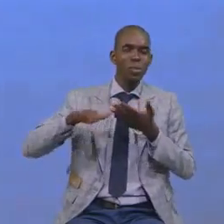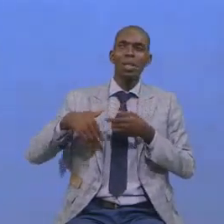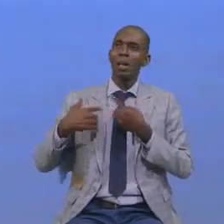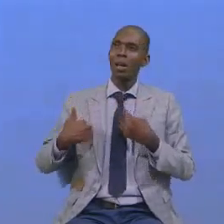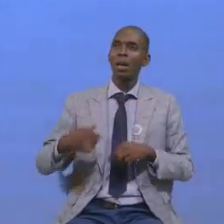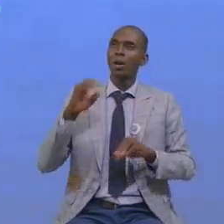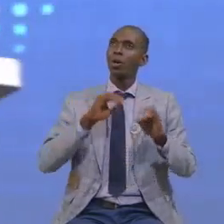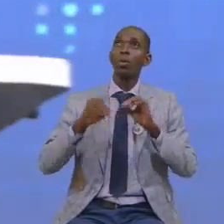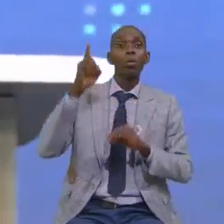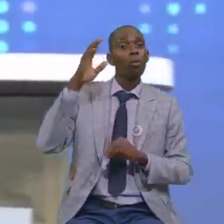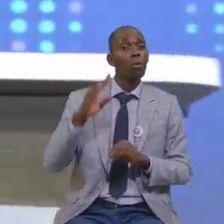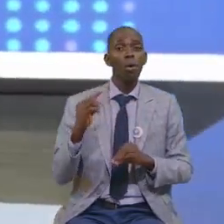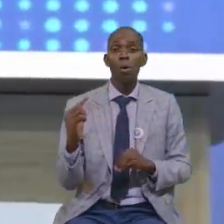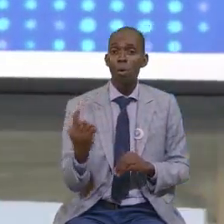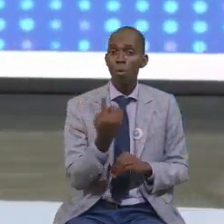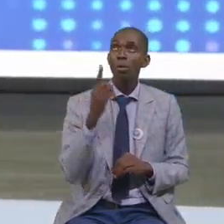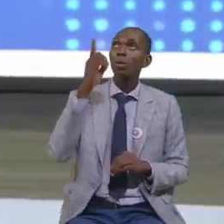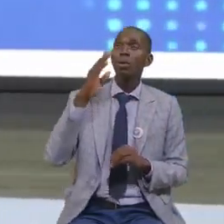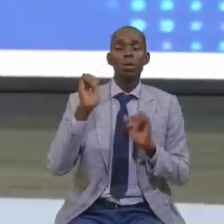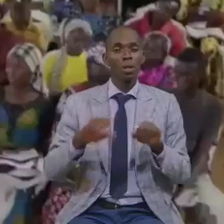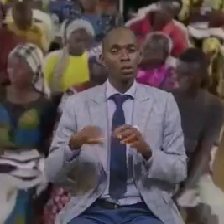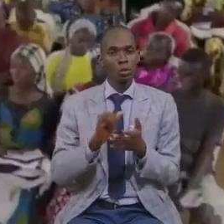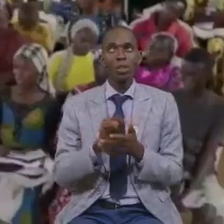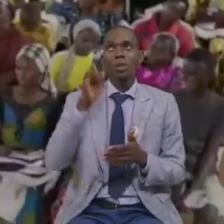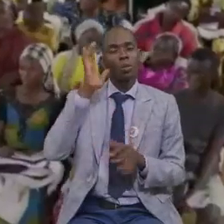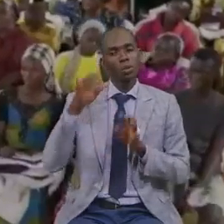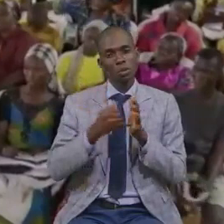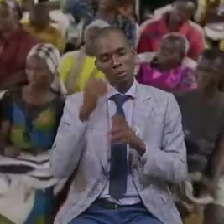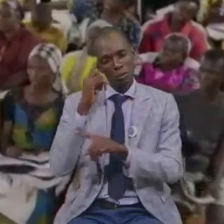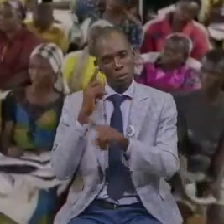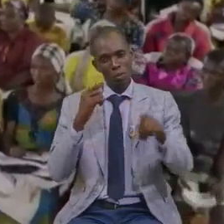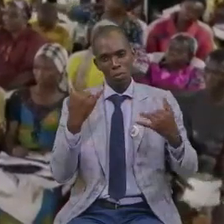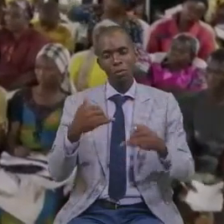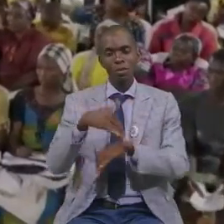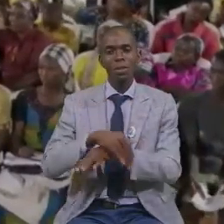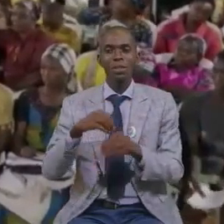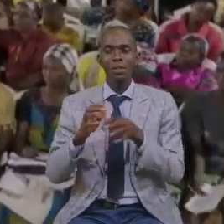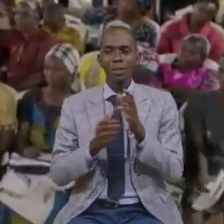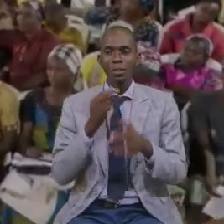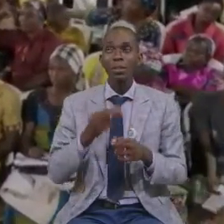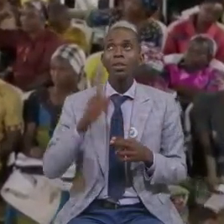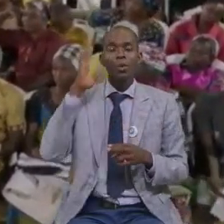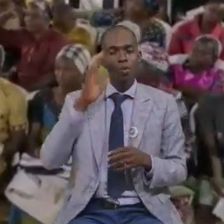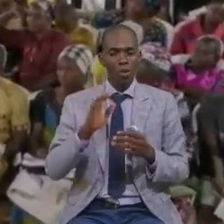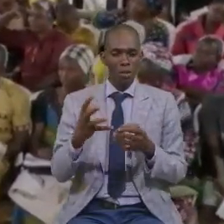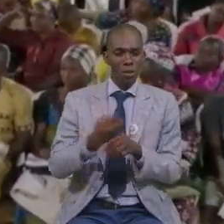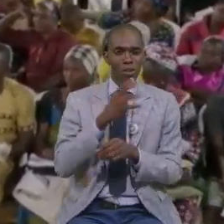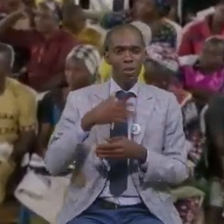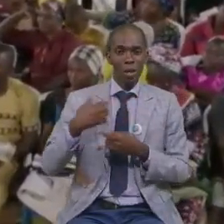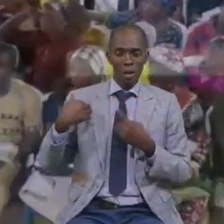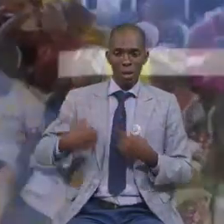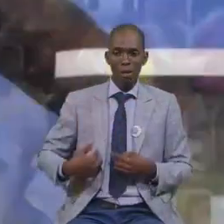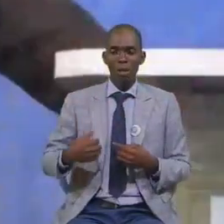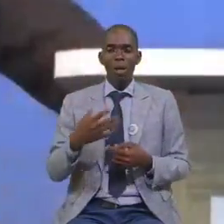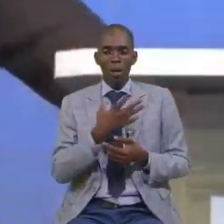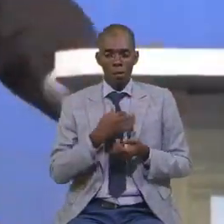Only God can do that. And he will do it for you tonight. He will take your heart, turn your heart around,